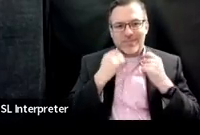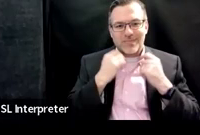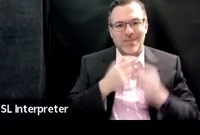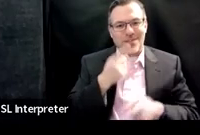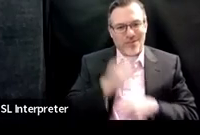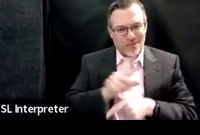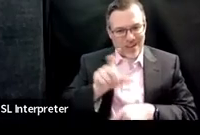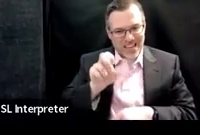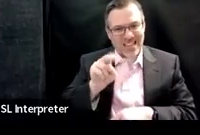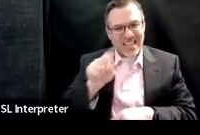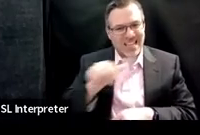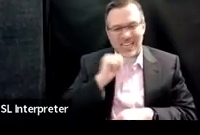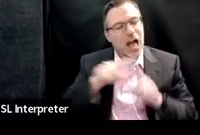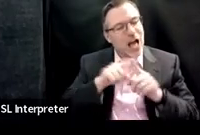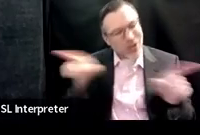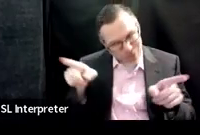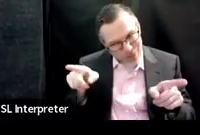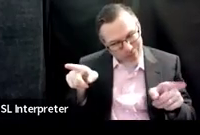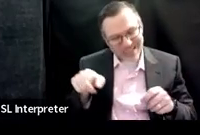it. Thank you.